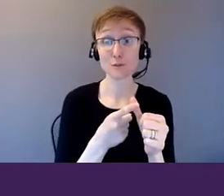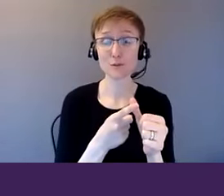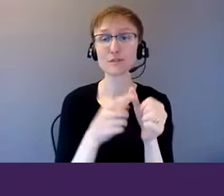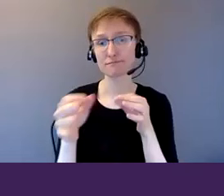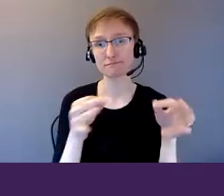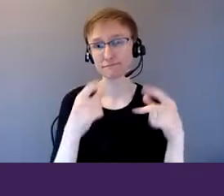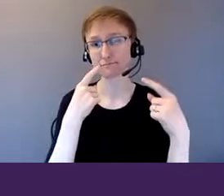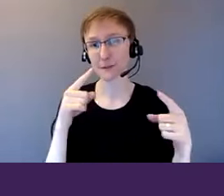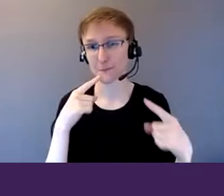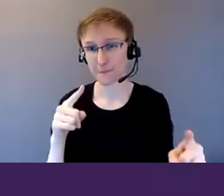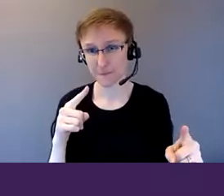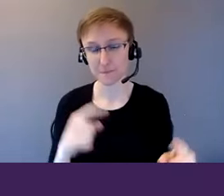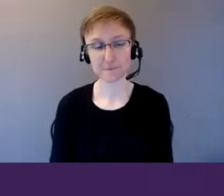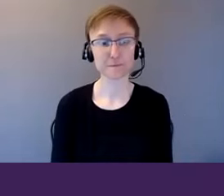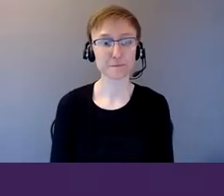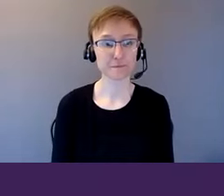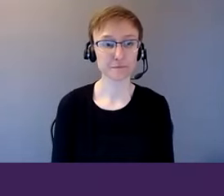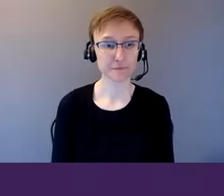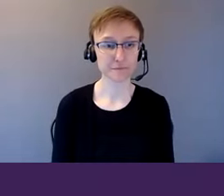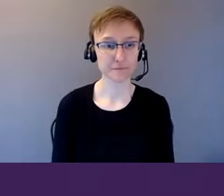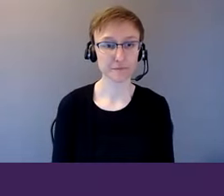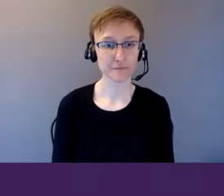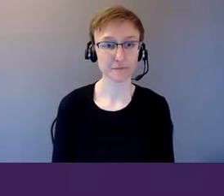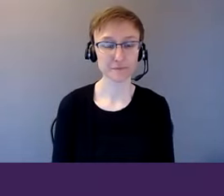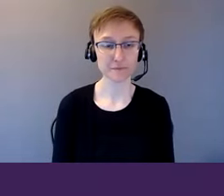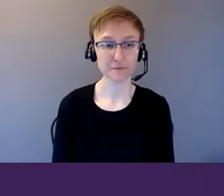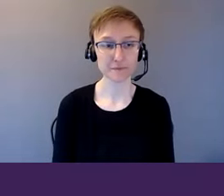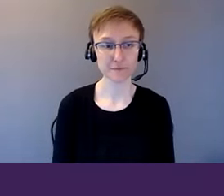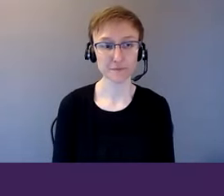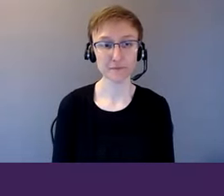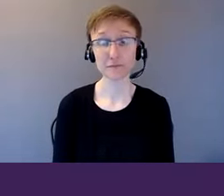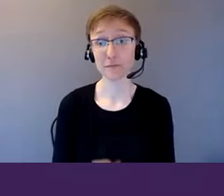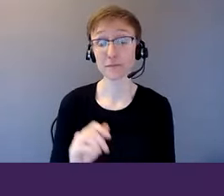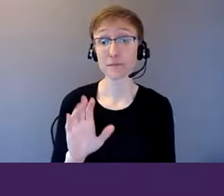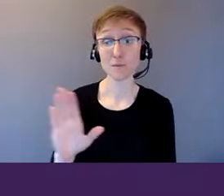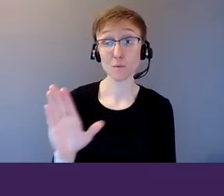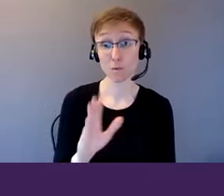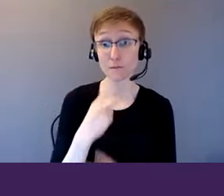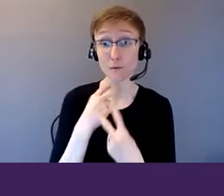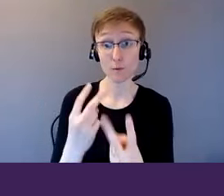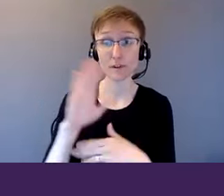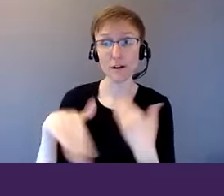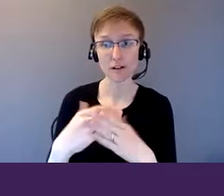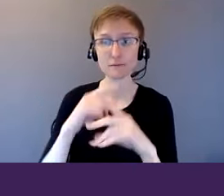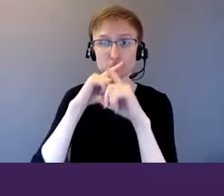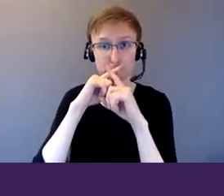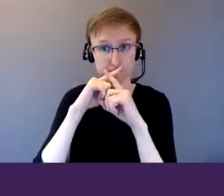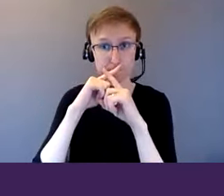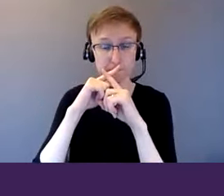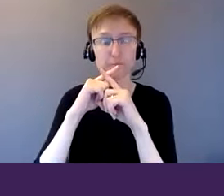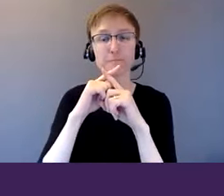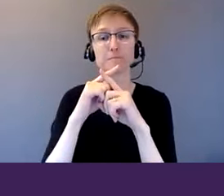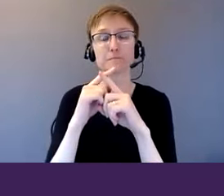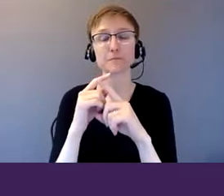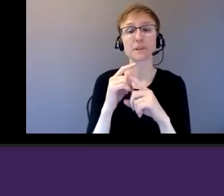housekeeping agenda items. Everybody will be muted during the presentation today, and